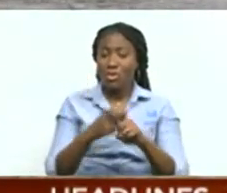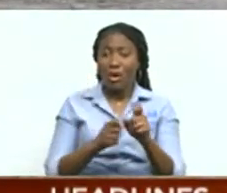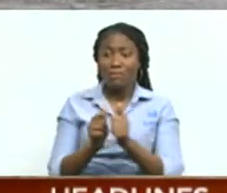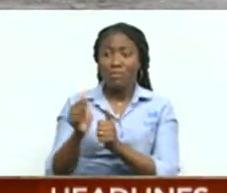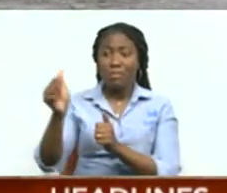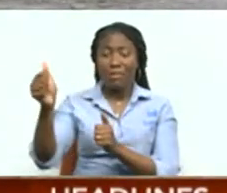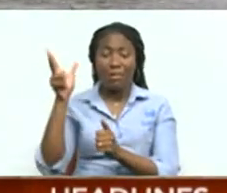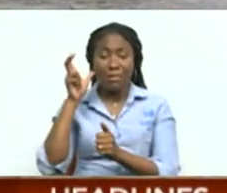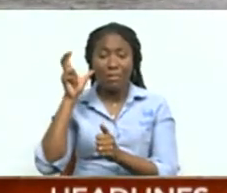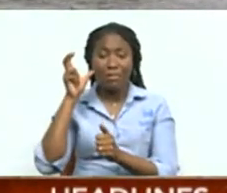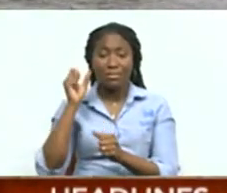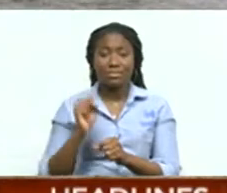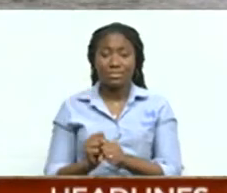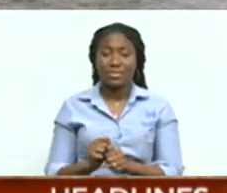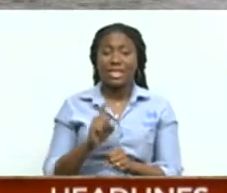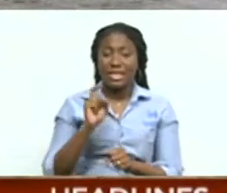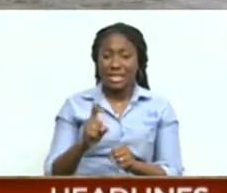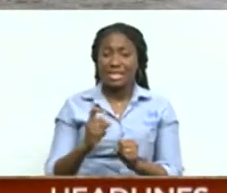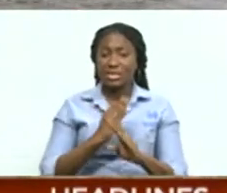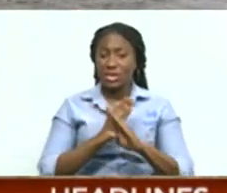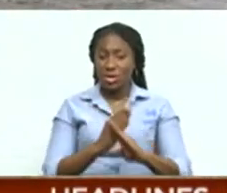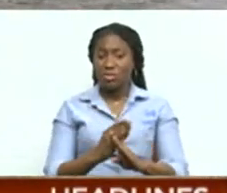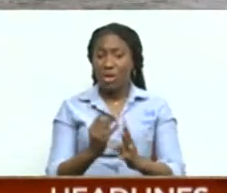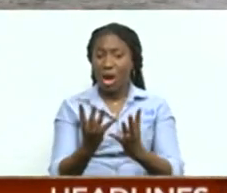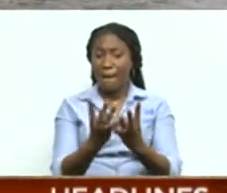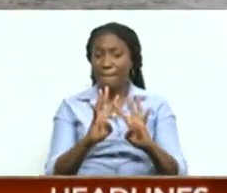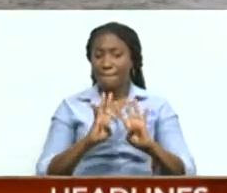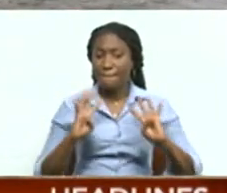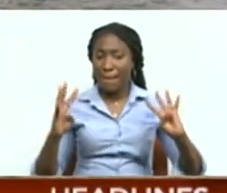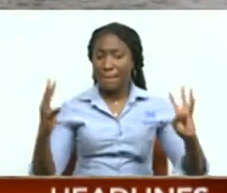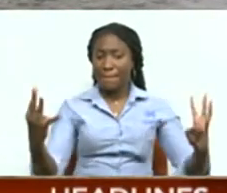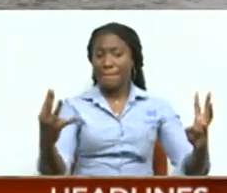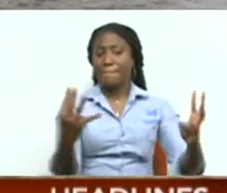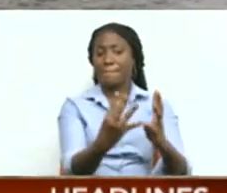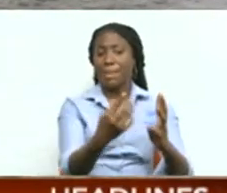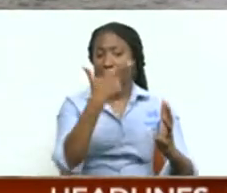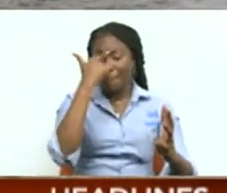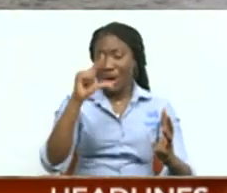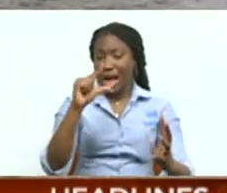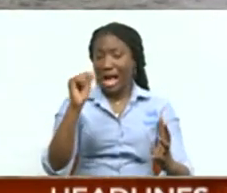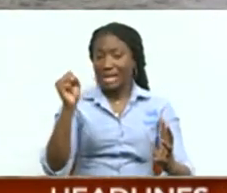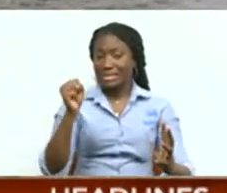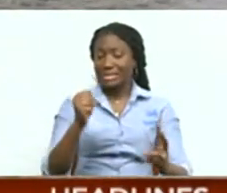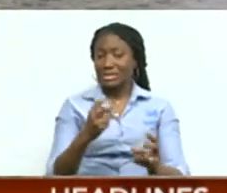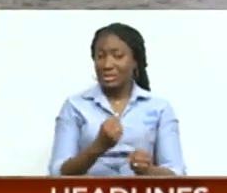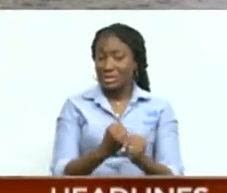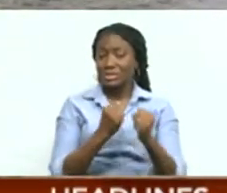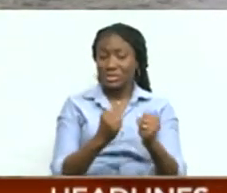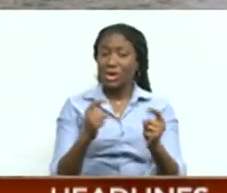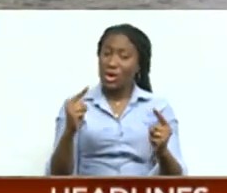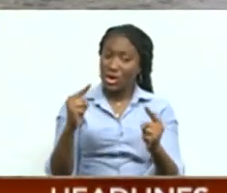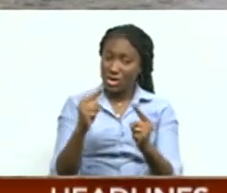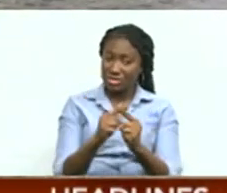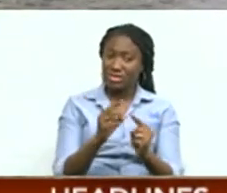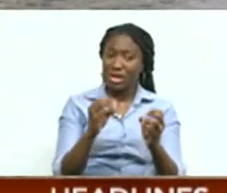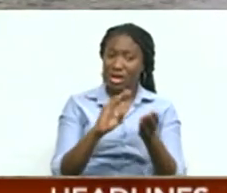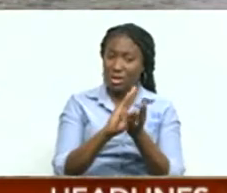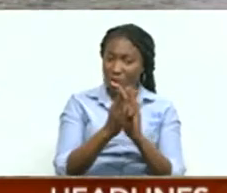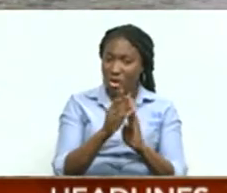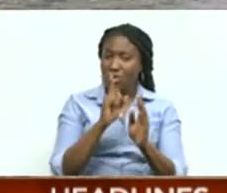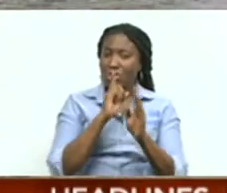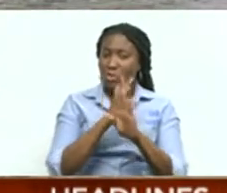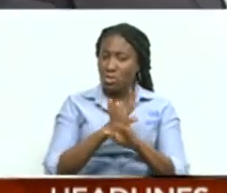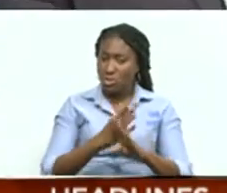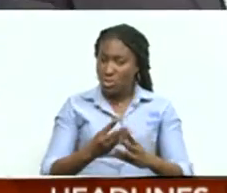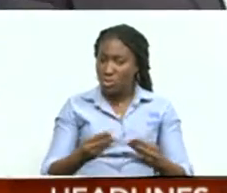area will need to be cordoned off because of the amount of gas coming out from it, at least until the activity dissipates a